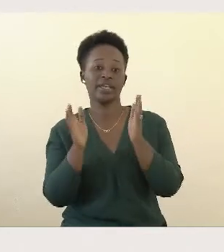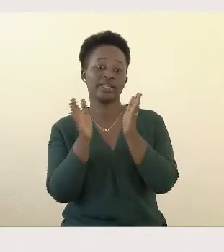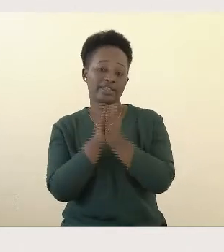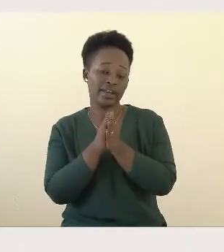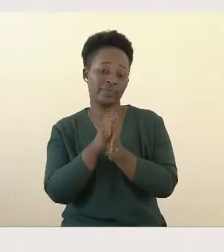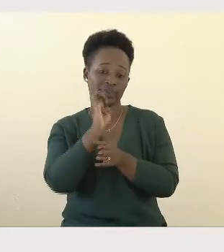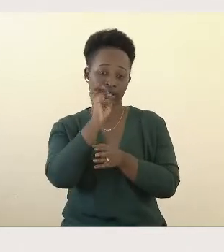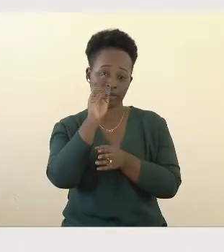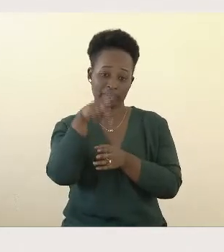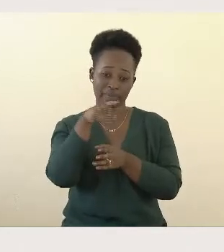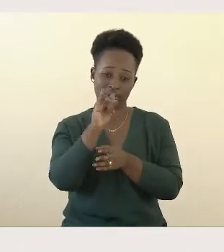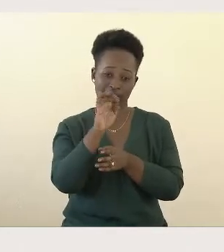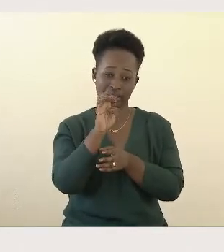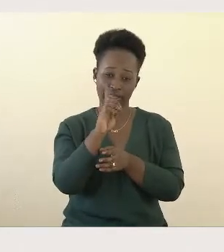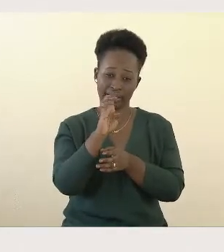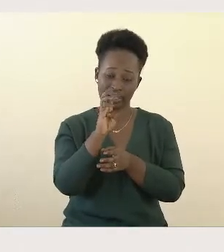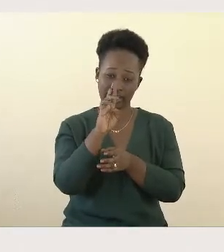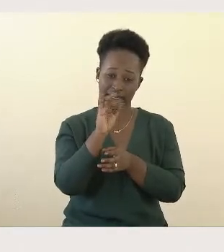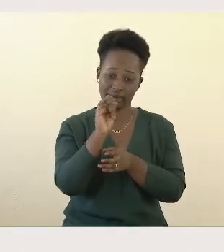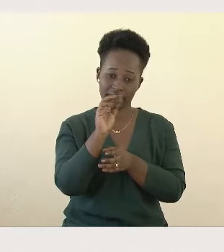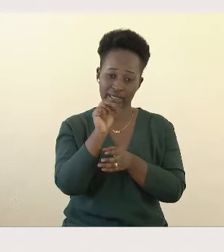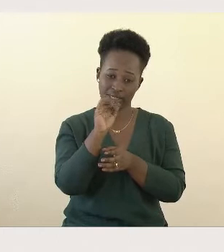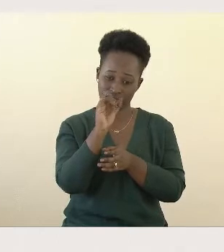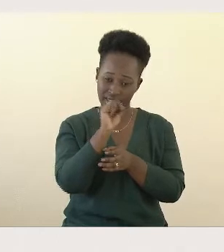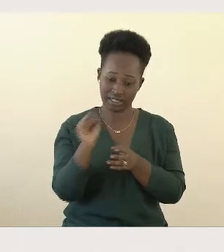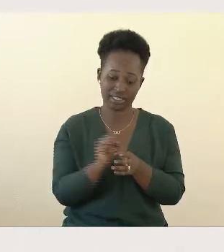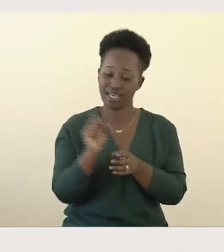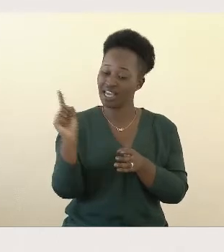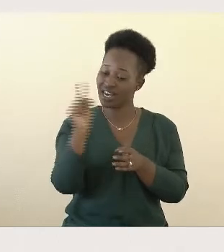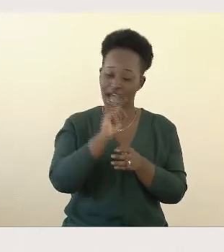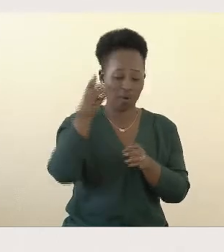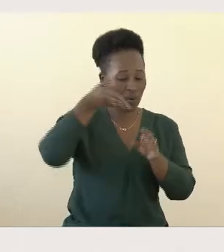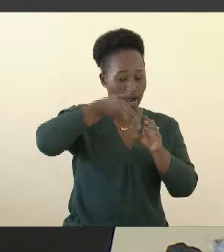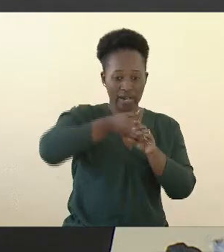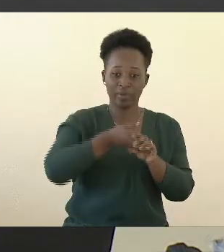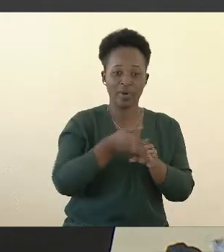cells. That's why most of the time the cells that are normally found in the